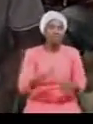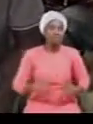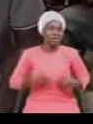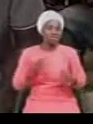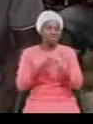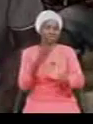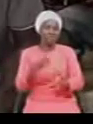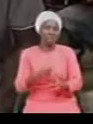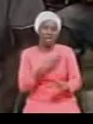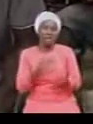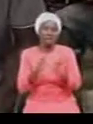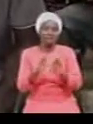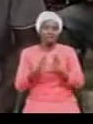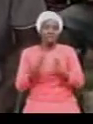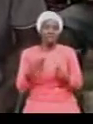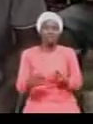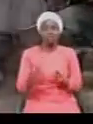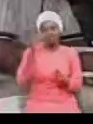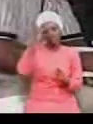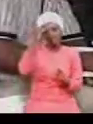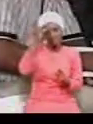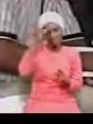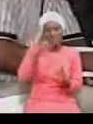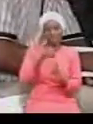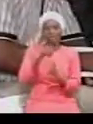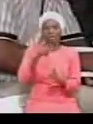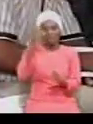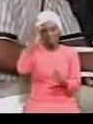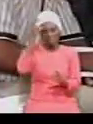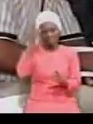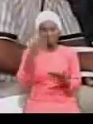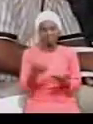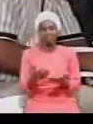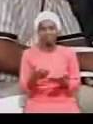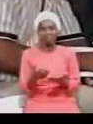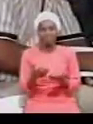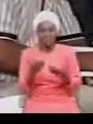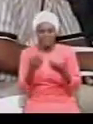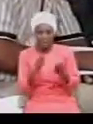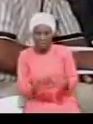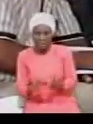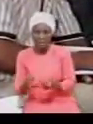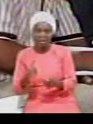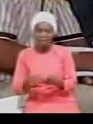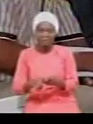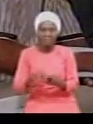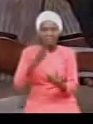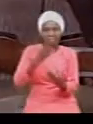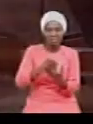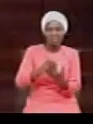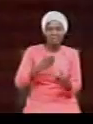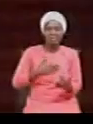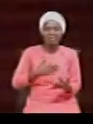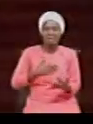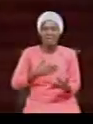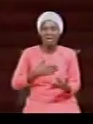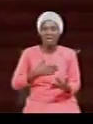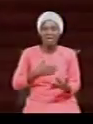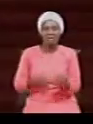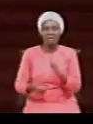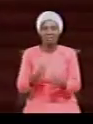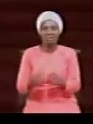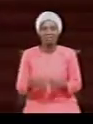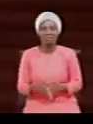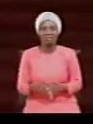fear of Satan. Will Satan allow me to finish my race? He has no choice. Satan